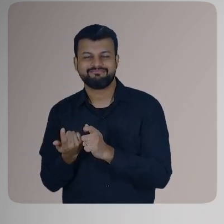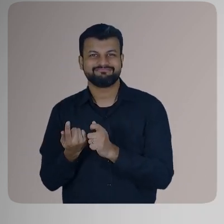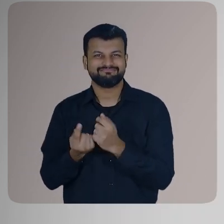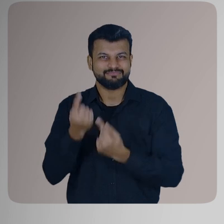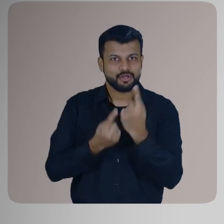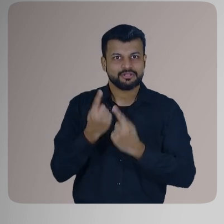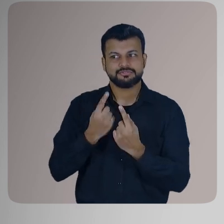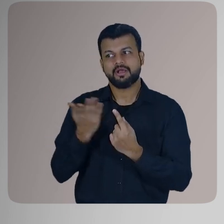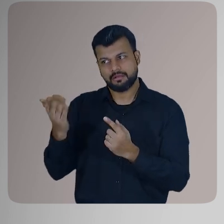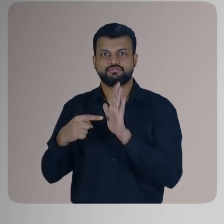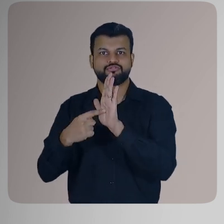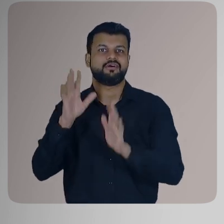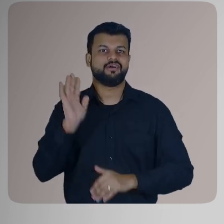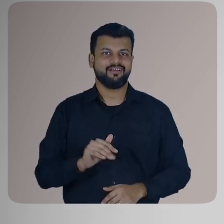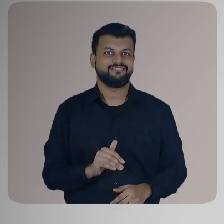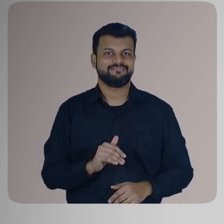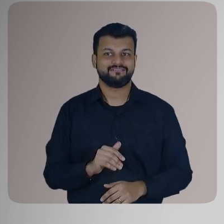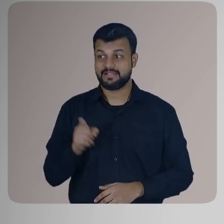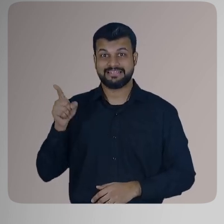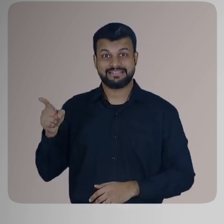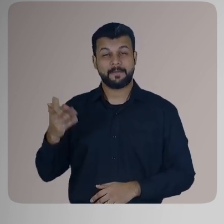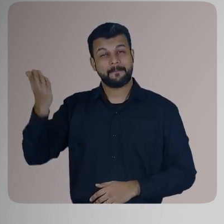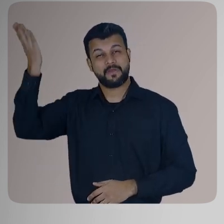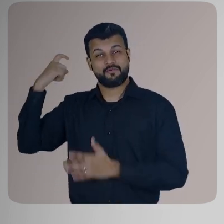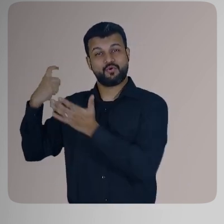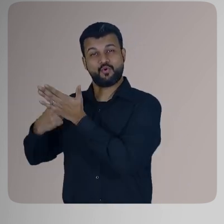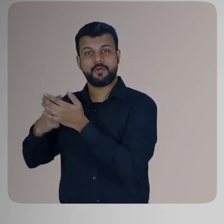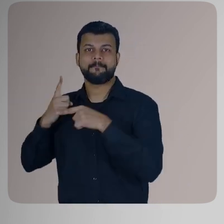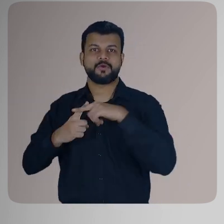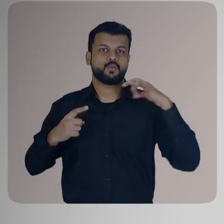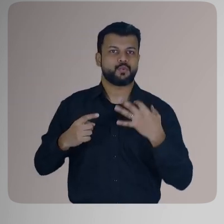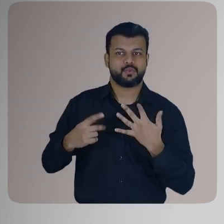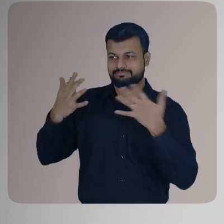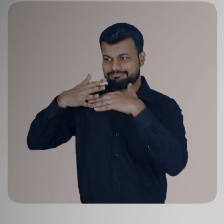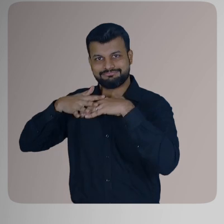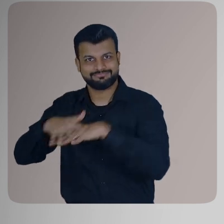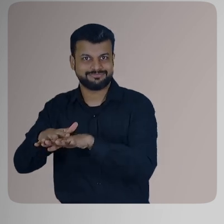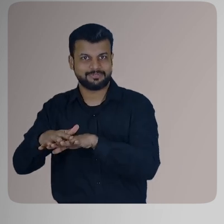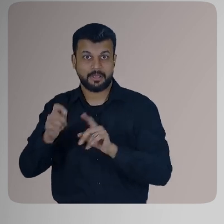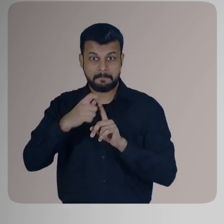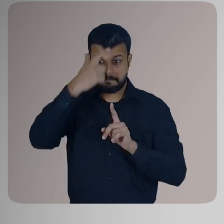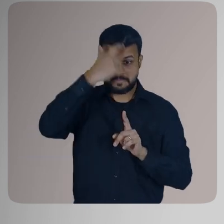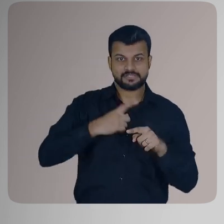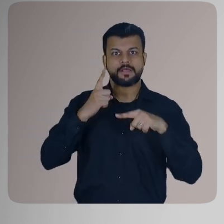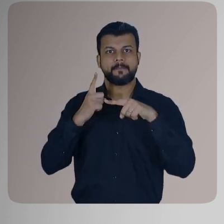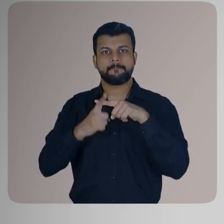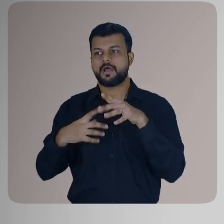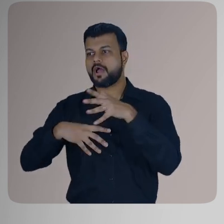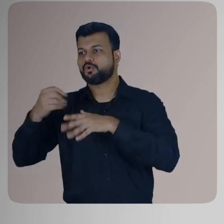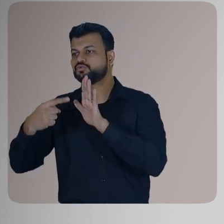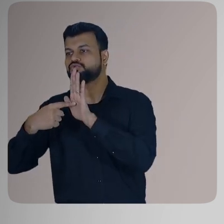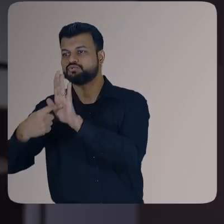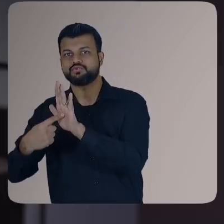life captures the intricate interplay between tradition and modernity, aristocracy and democracy, and the personal